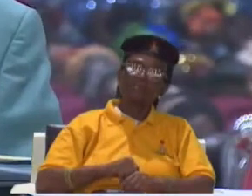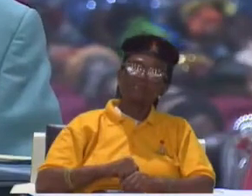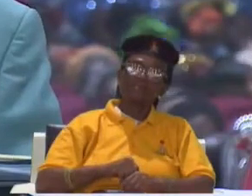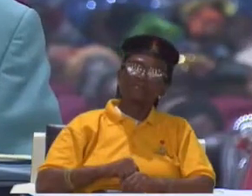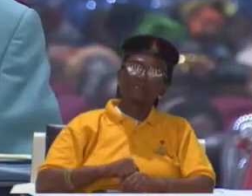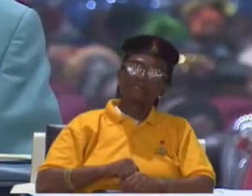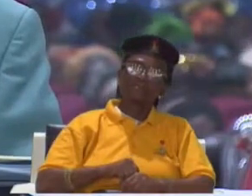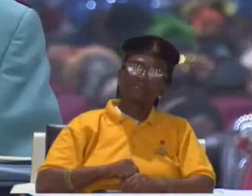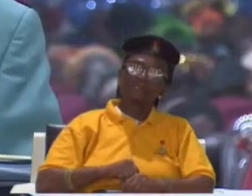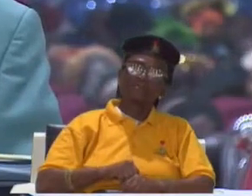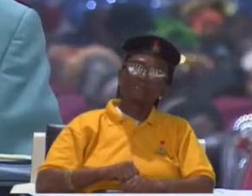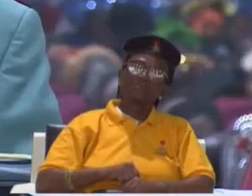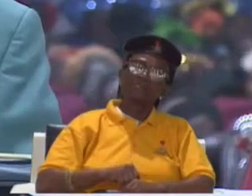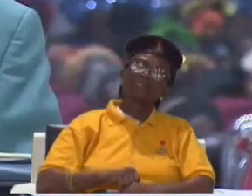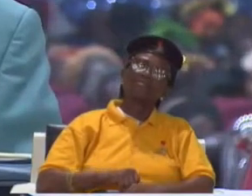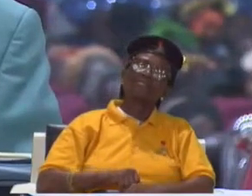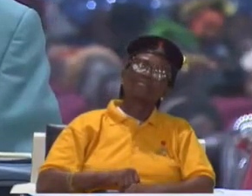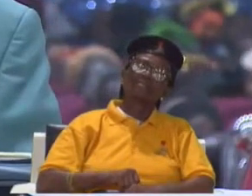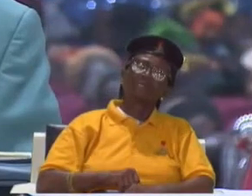himself,